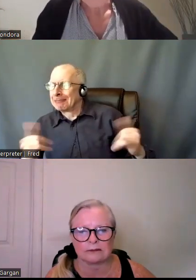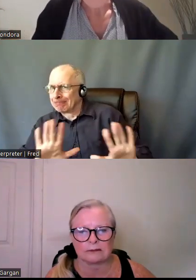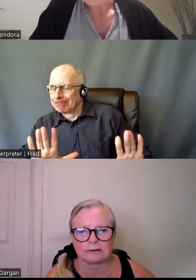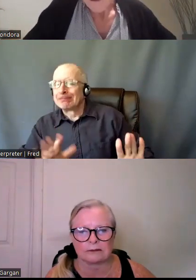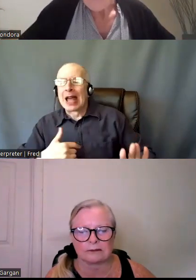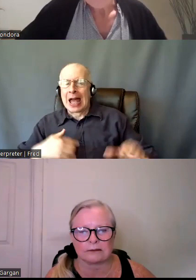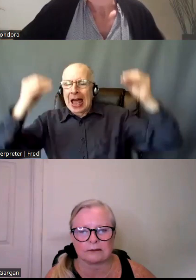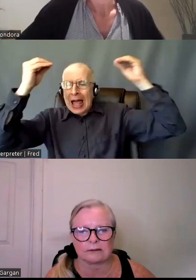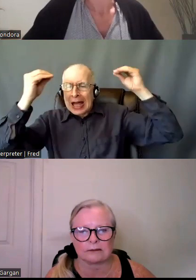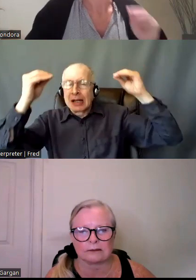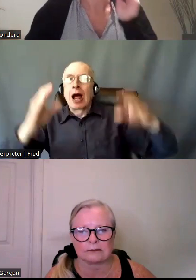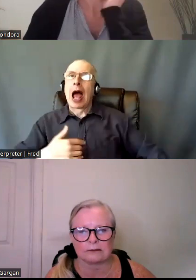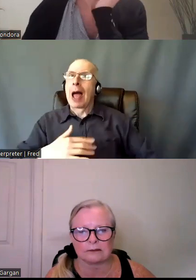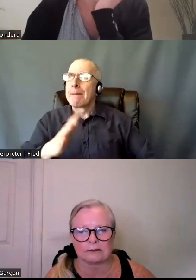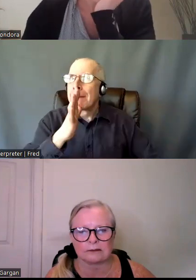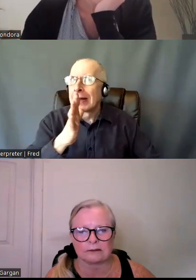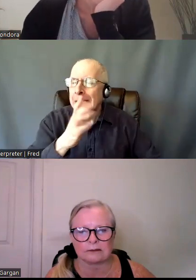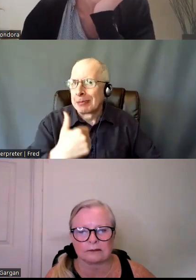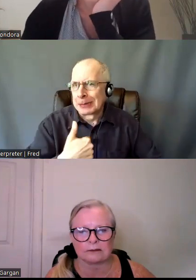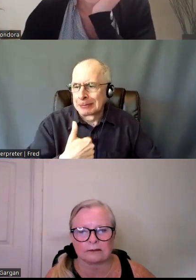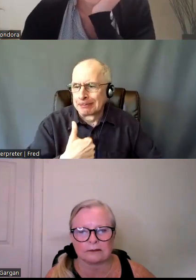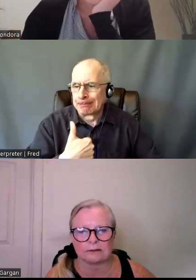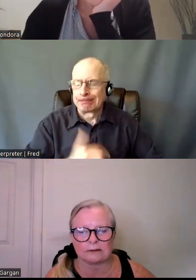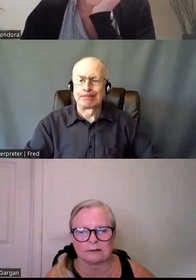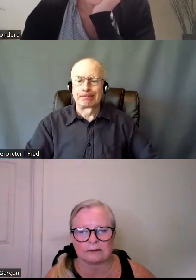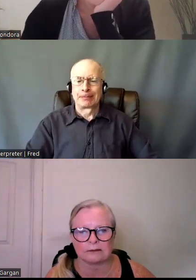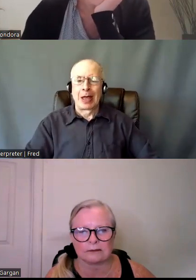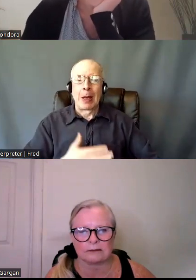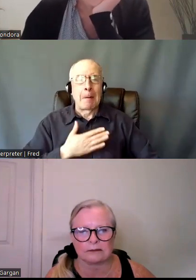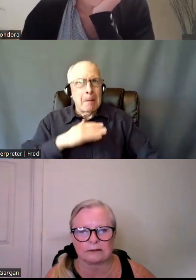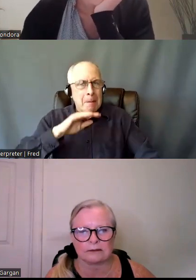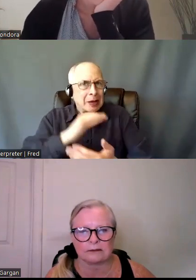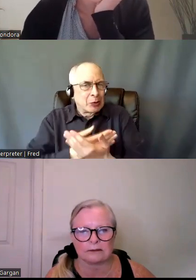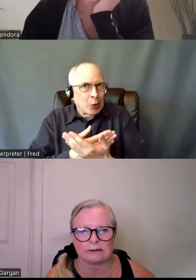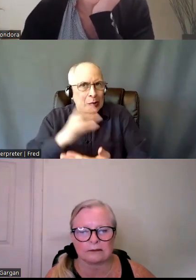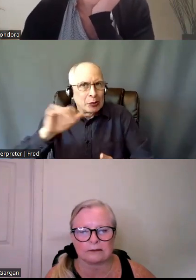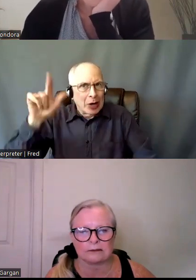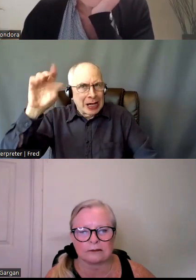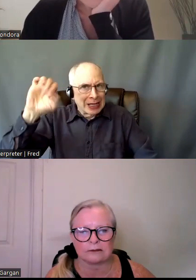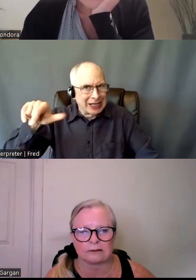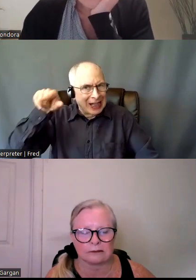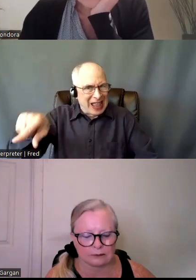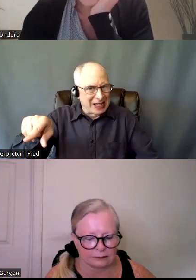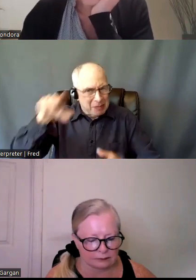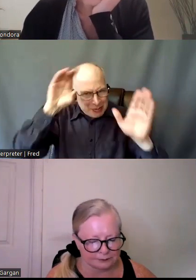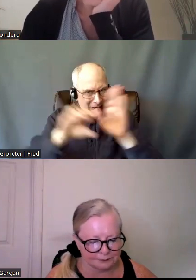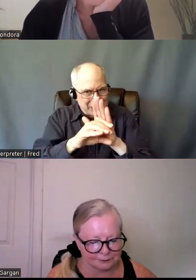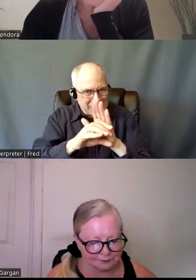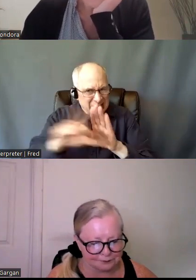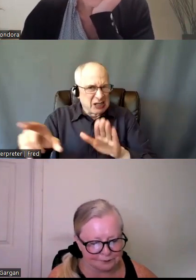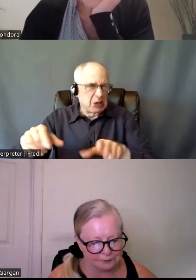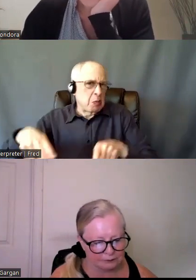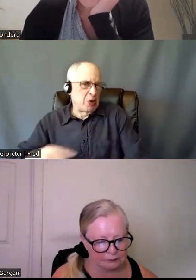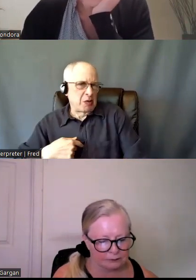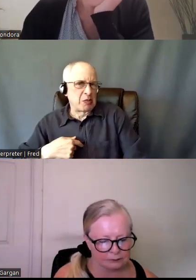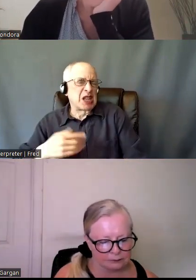hat as a mom, and this is my beautiful daughter, Riley, and she gave me permission to share a little bit about